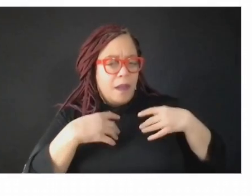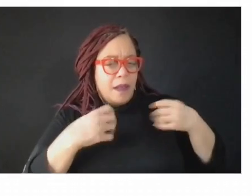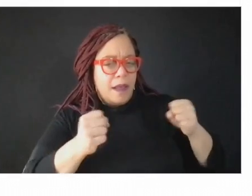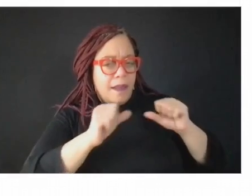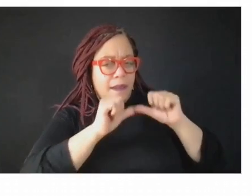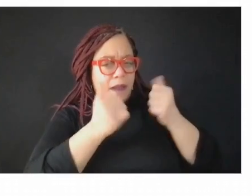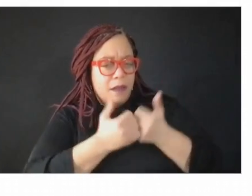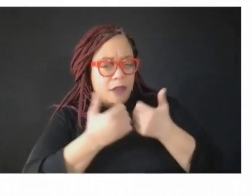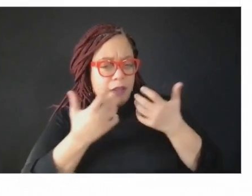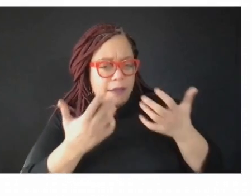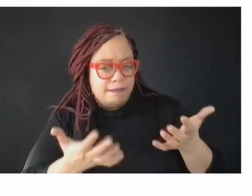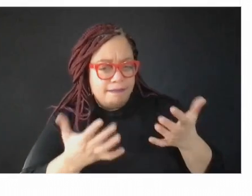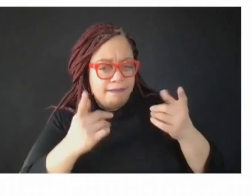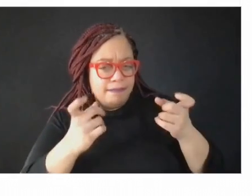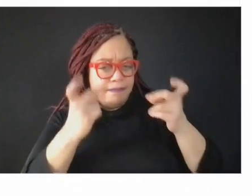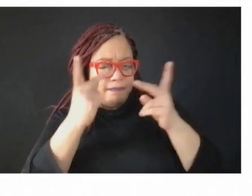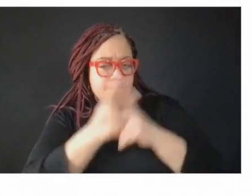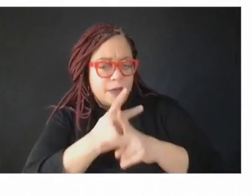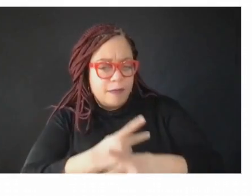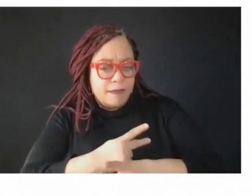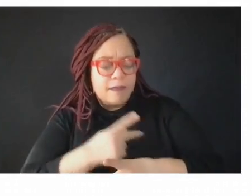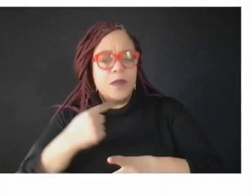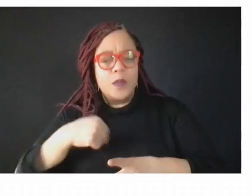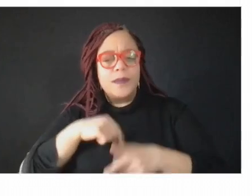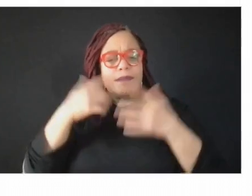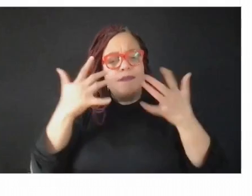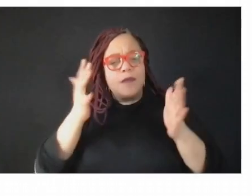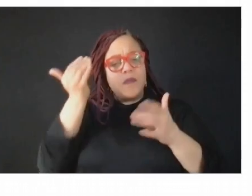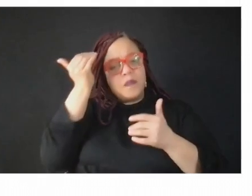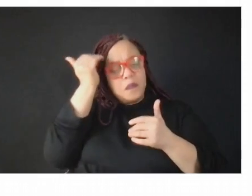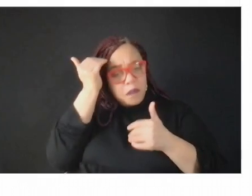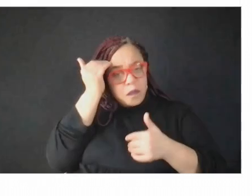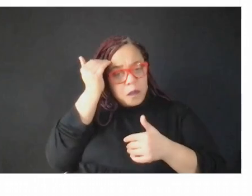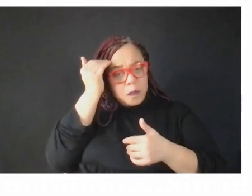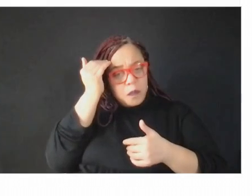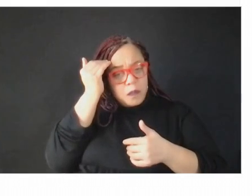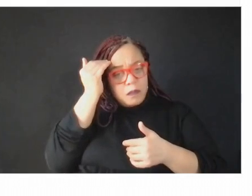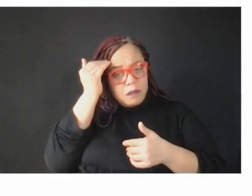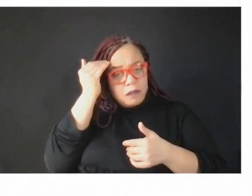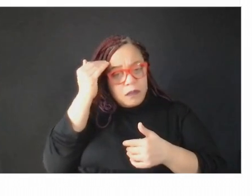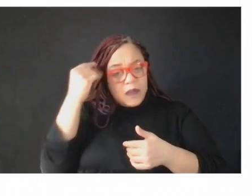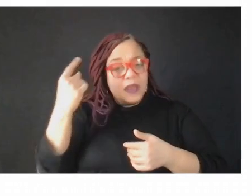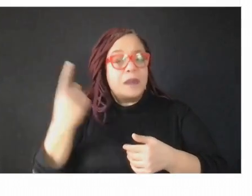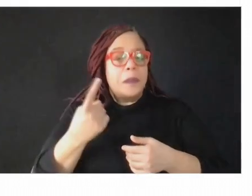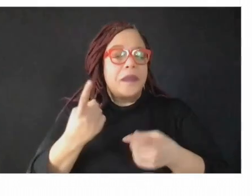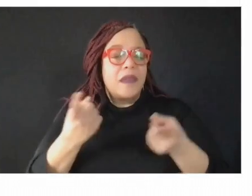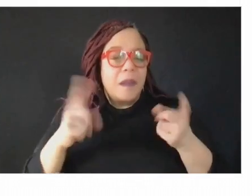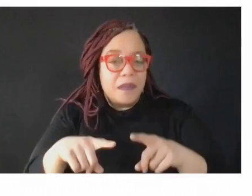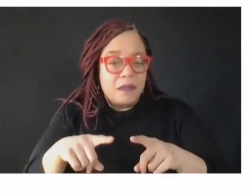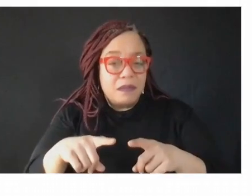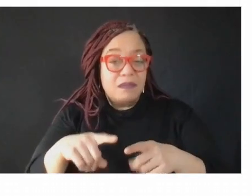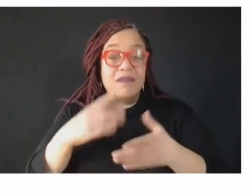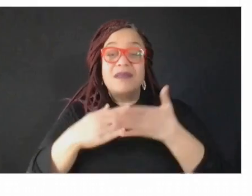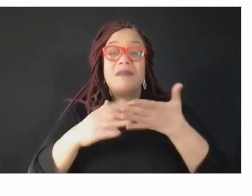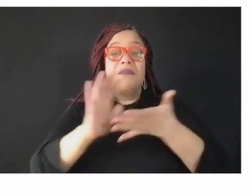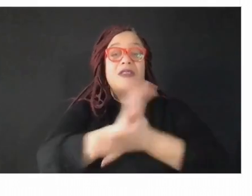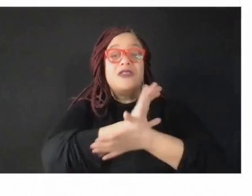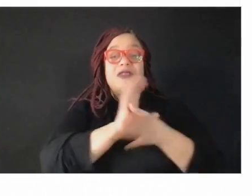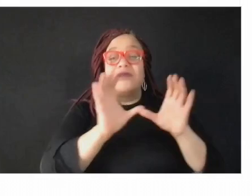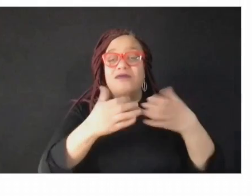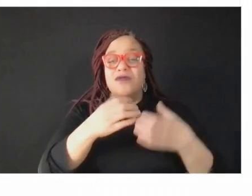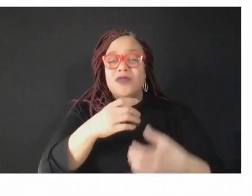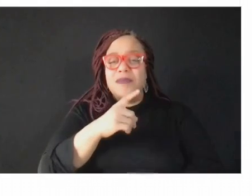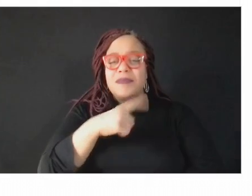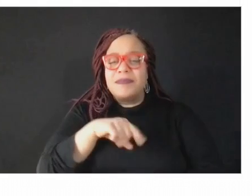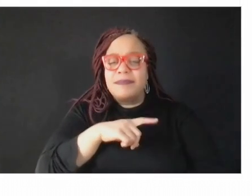what happens is that for many marginalized, for many racial and ethnic minority communities, they live